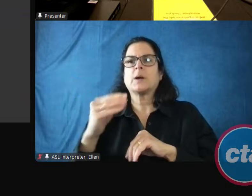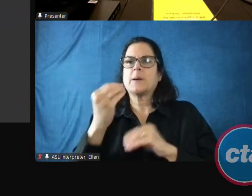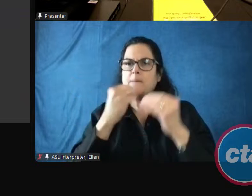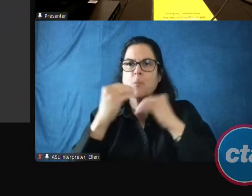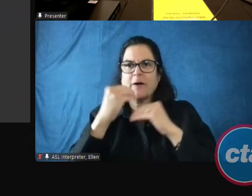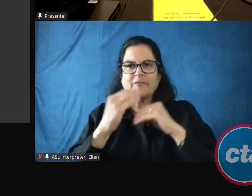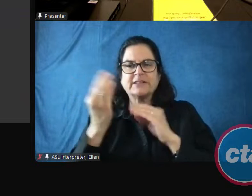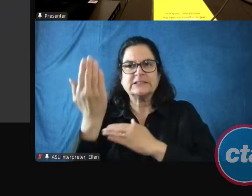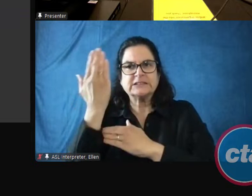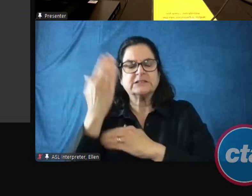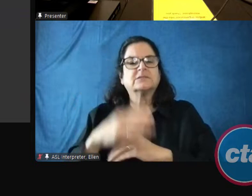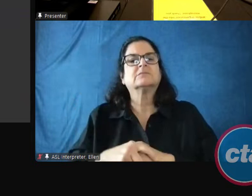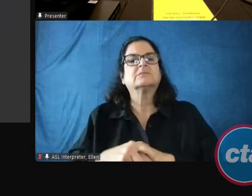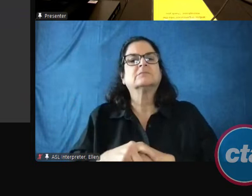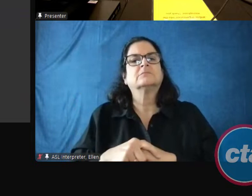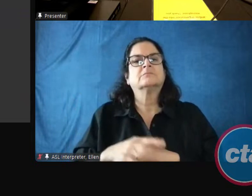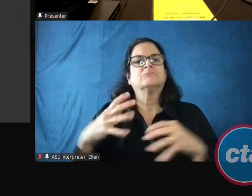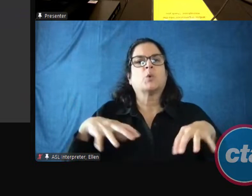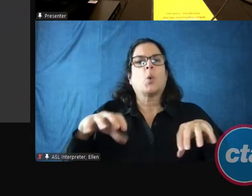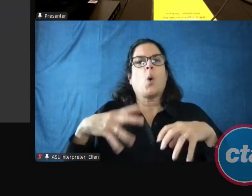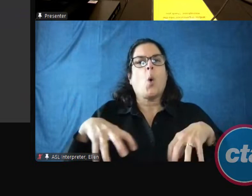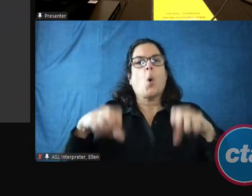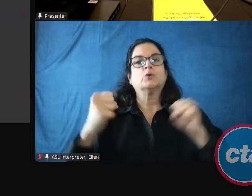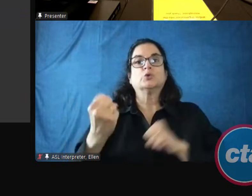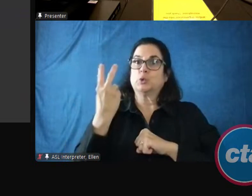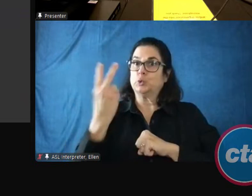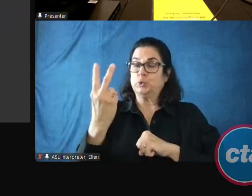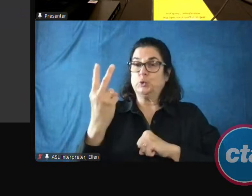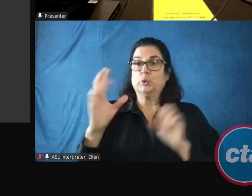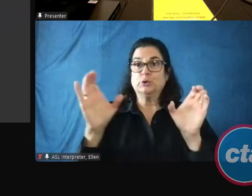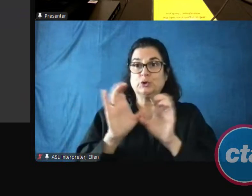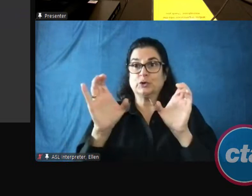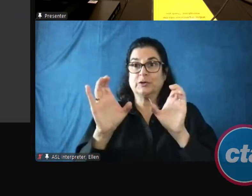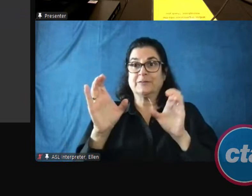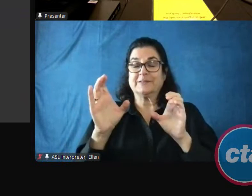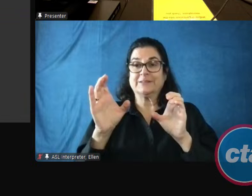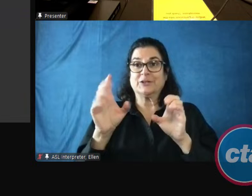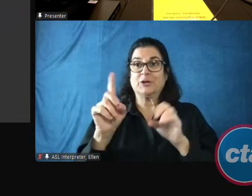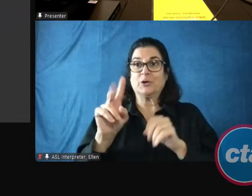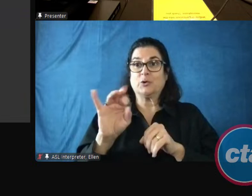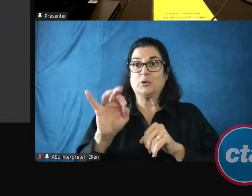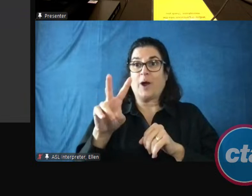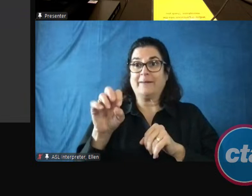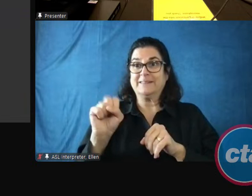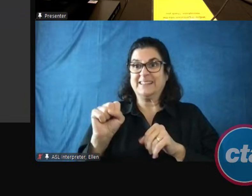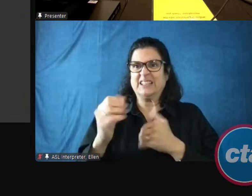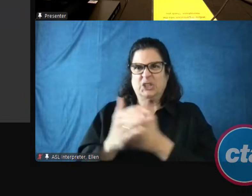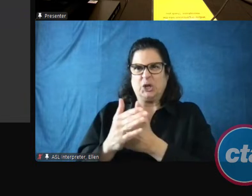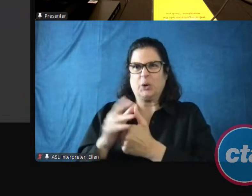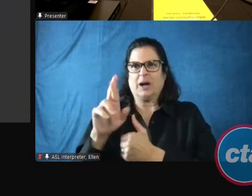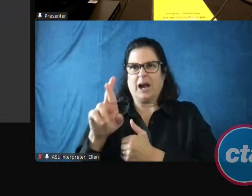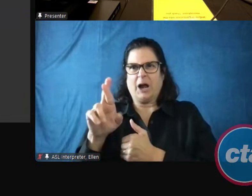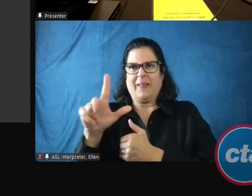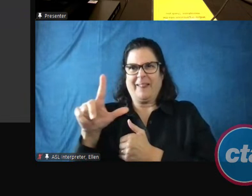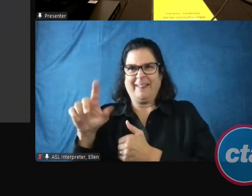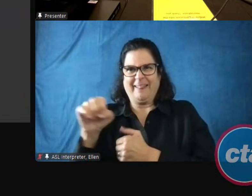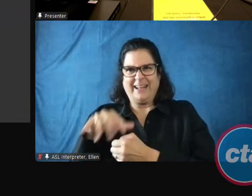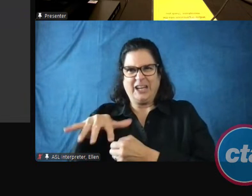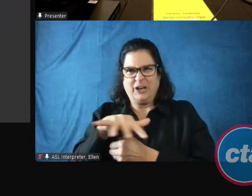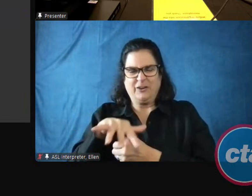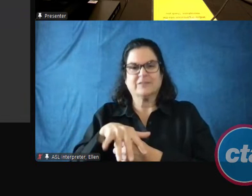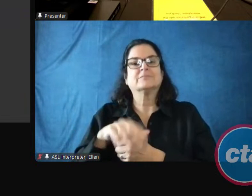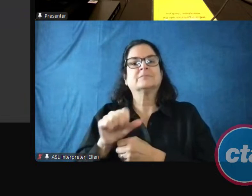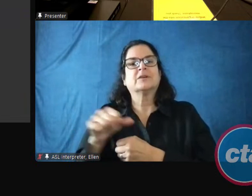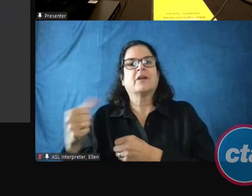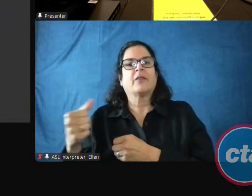certification. We hosted 2 certification drives, one in the RLE project footprint and the other here at headquarters in partnership with